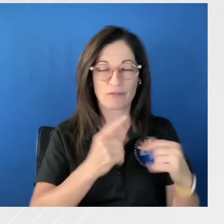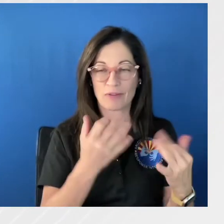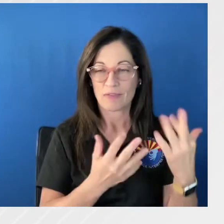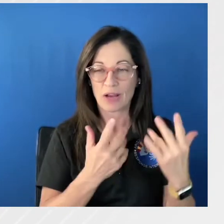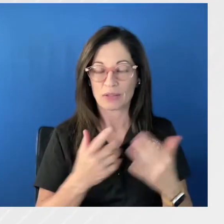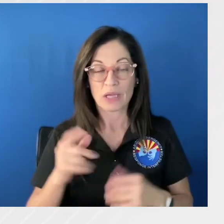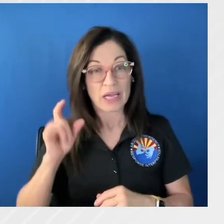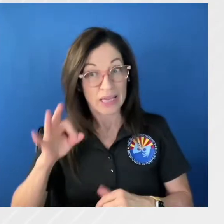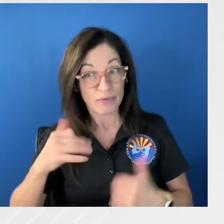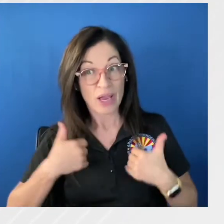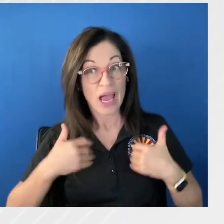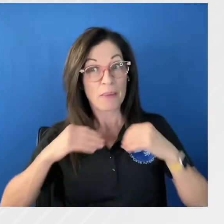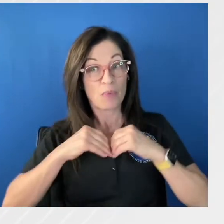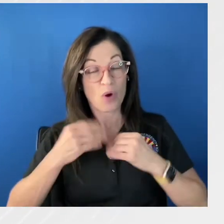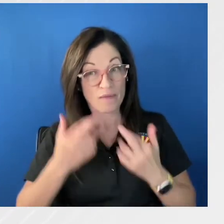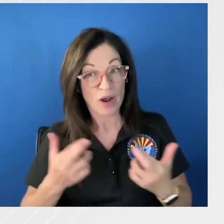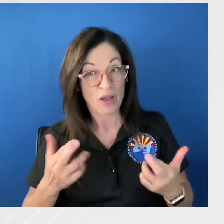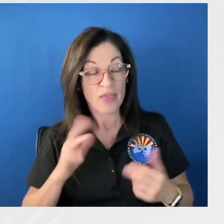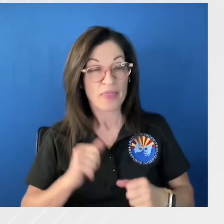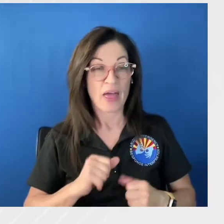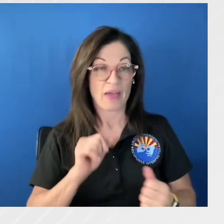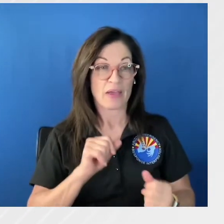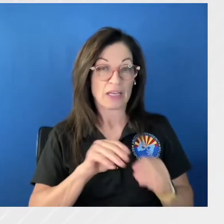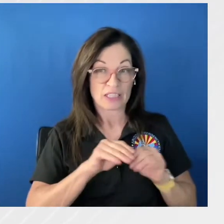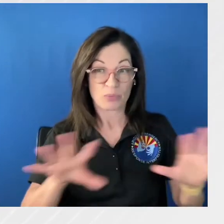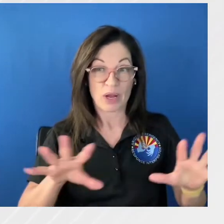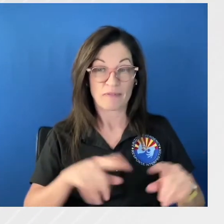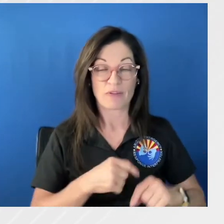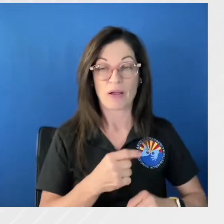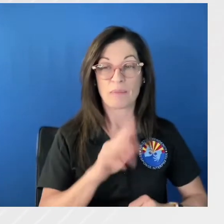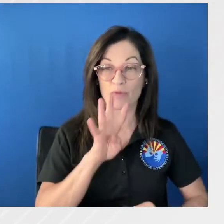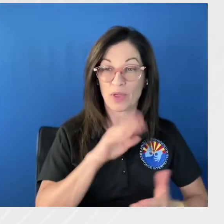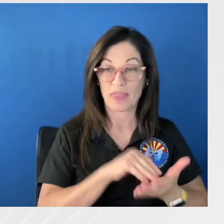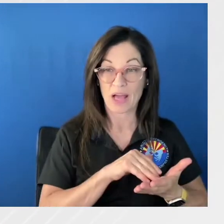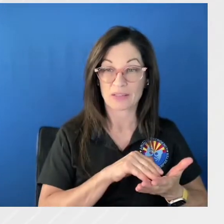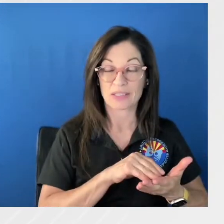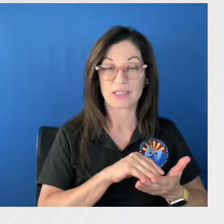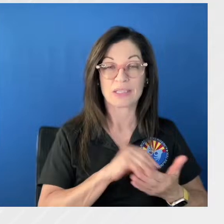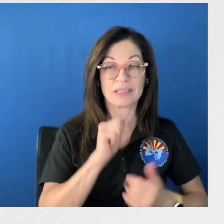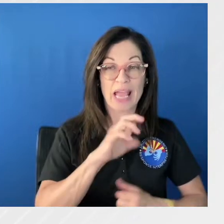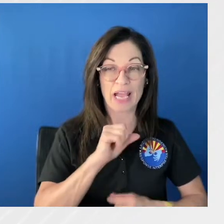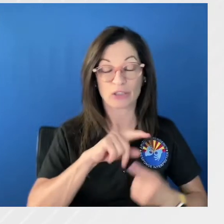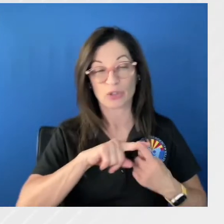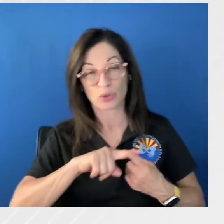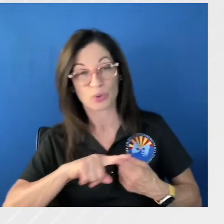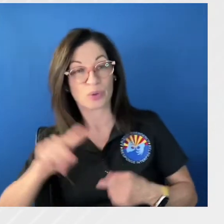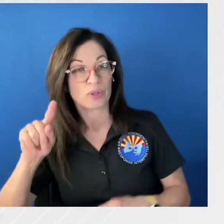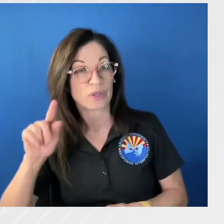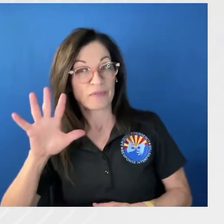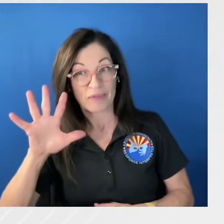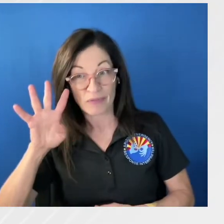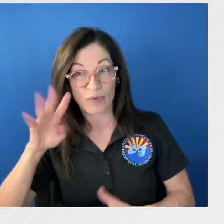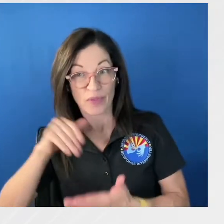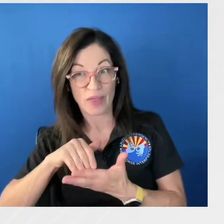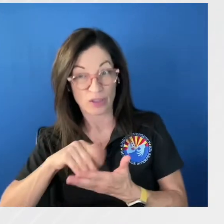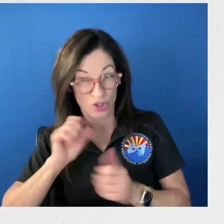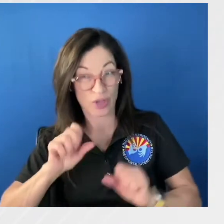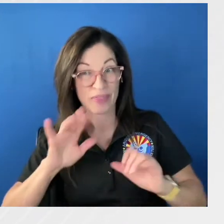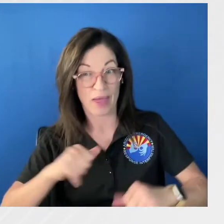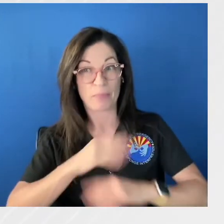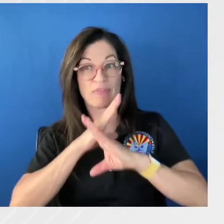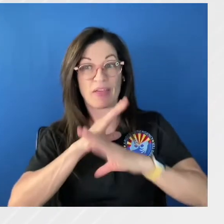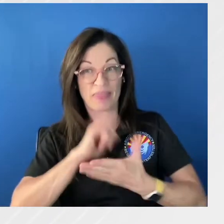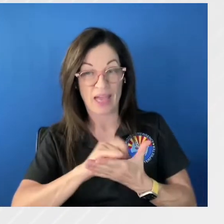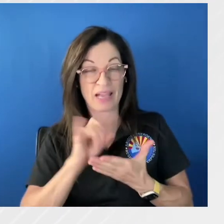the spread from 4,000 to 34 or 54,000 acres have been prevented? And I'm gonna look at my fire